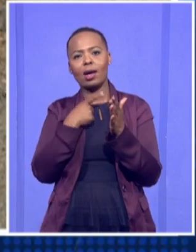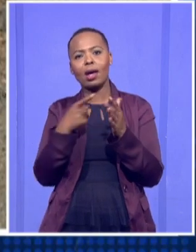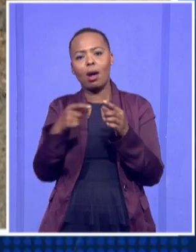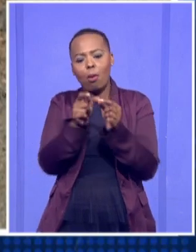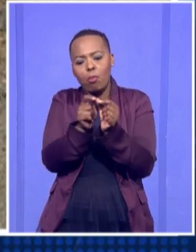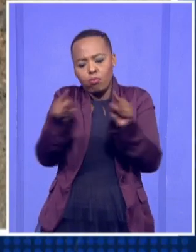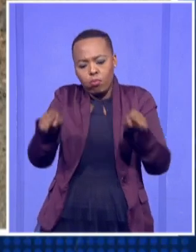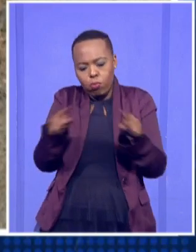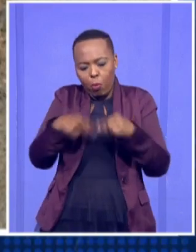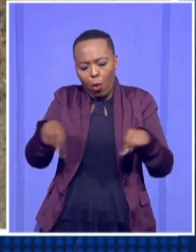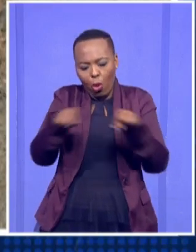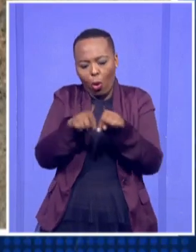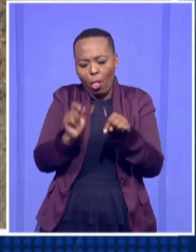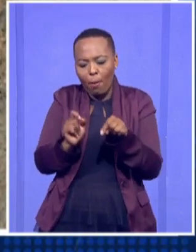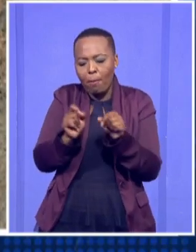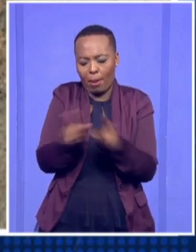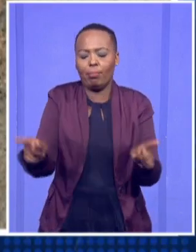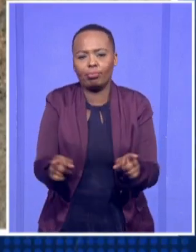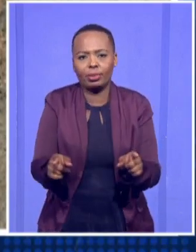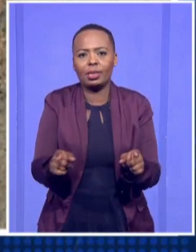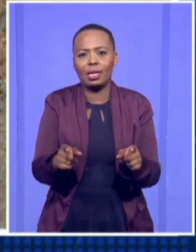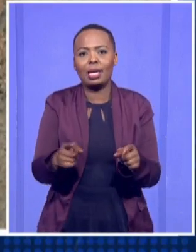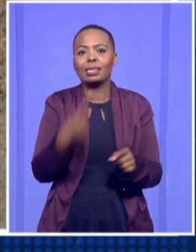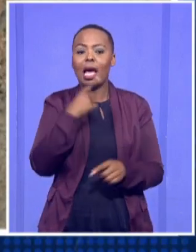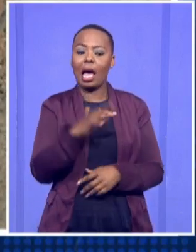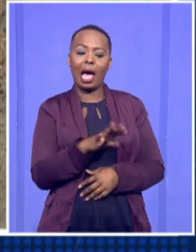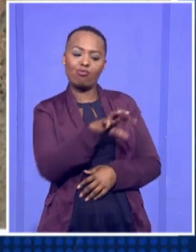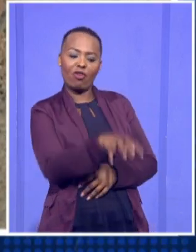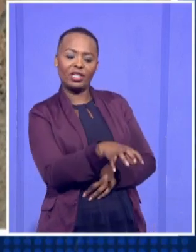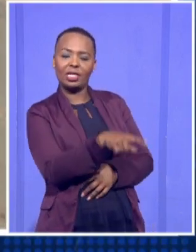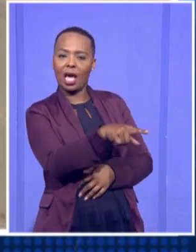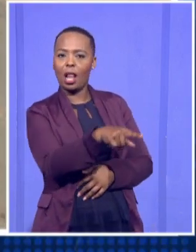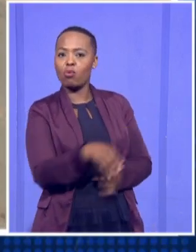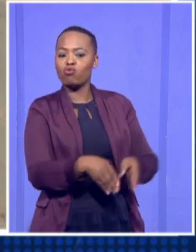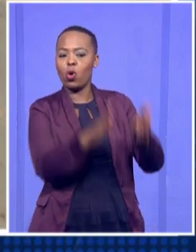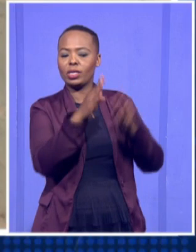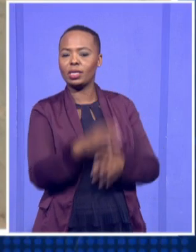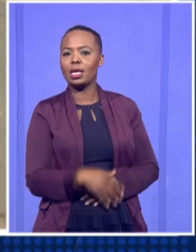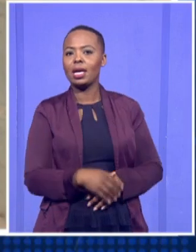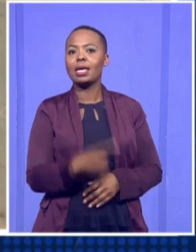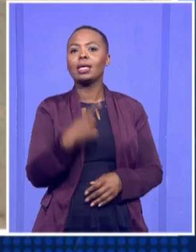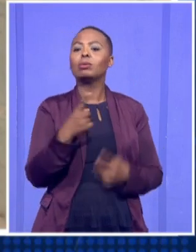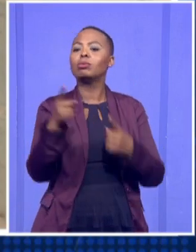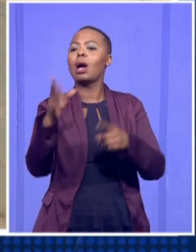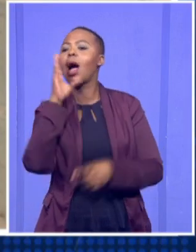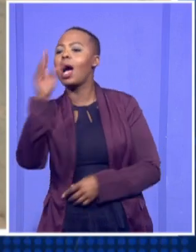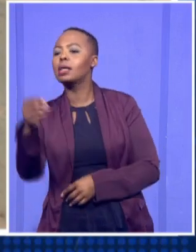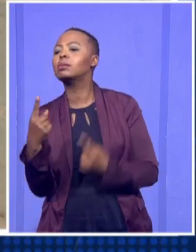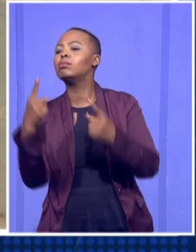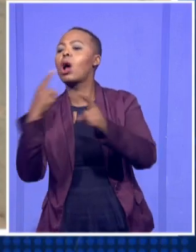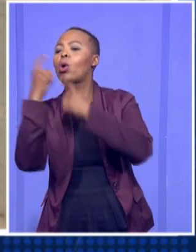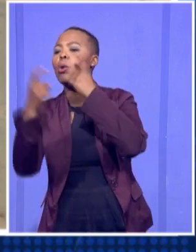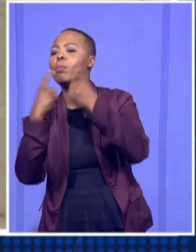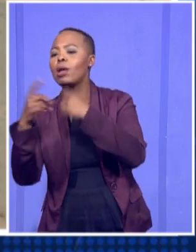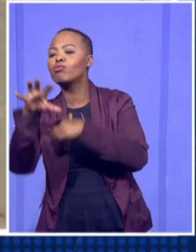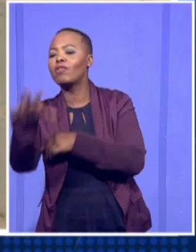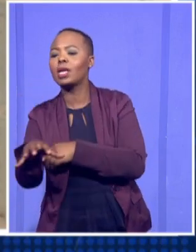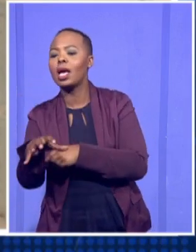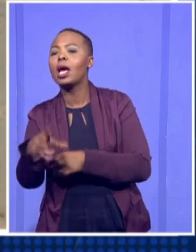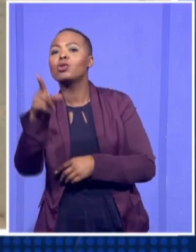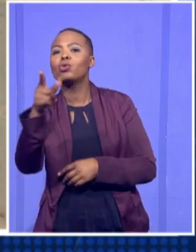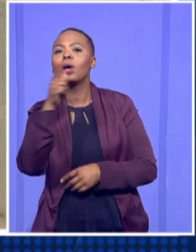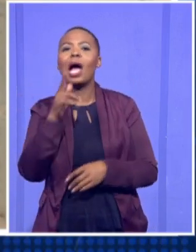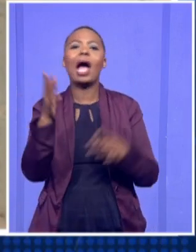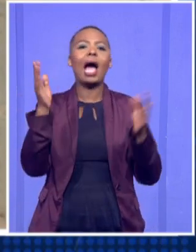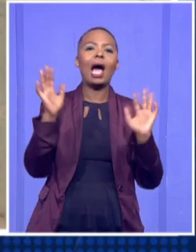they'll tell you, no, this is a provincial road. You phone the provincial road, they tell you, no, this is a local road. So what is important to understand is that